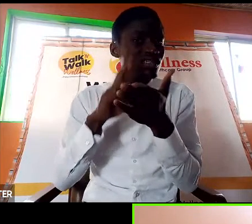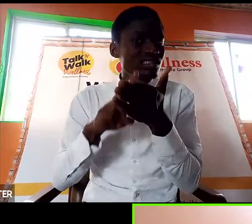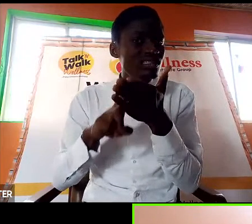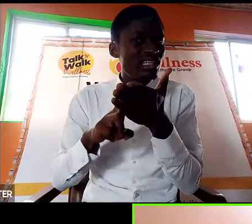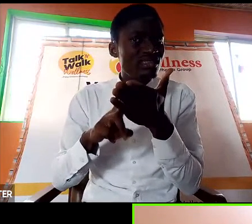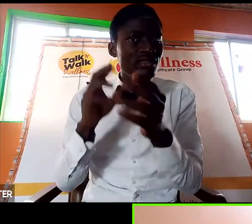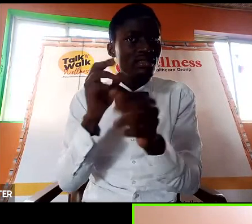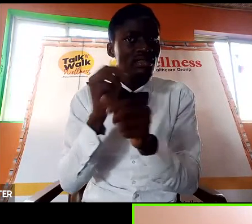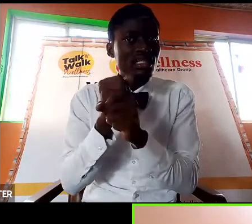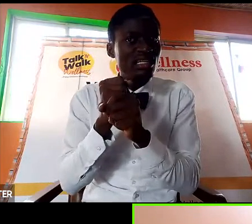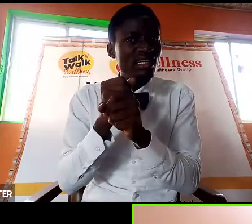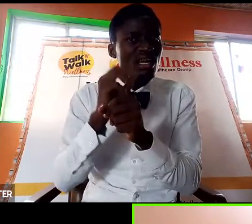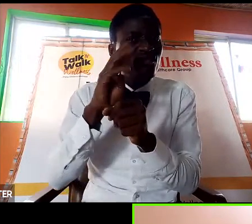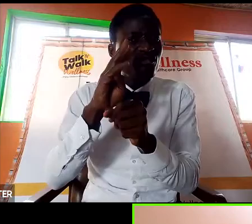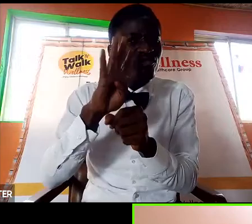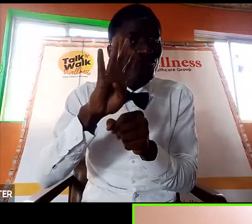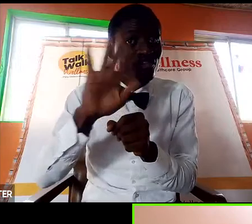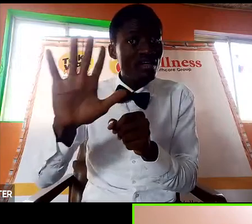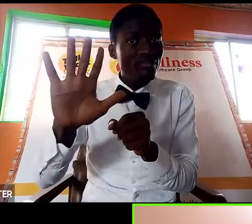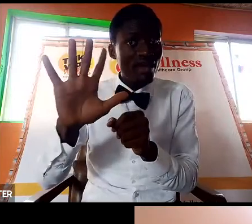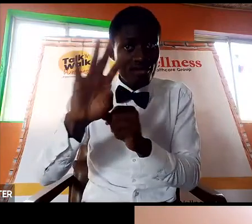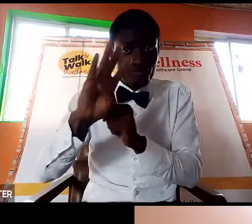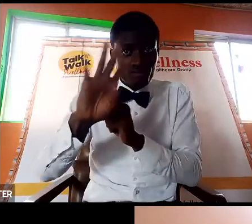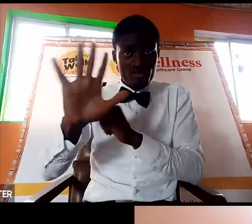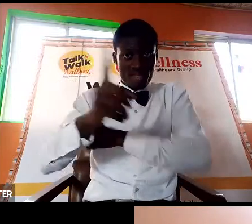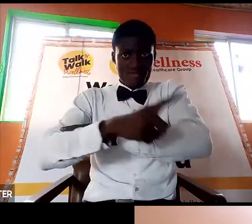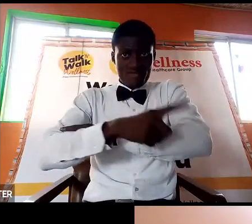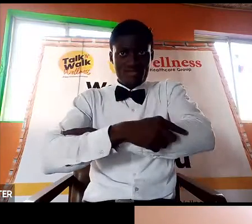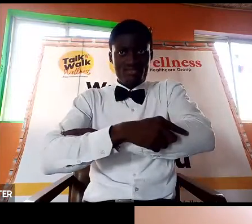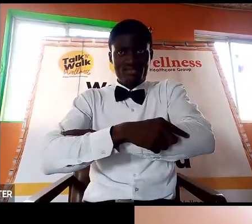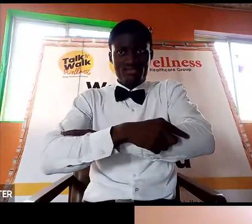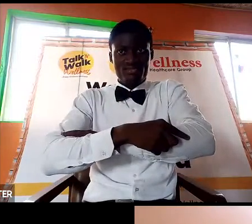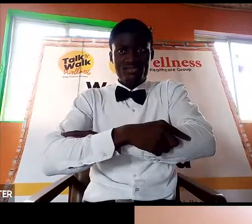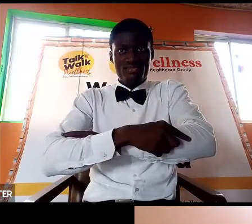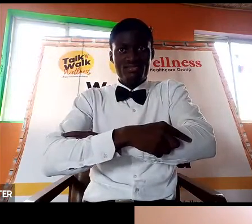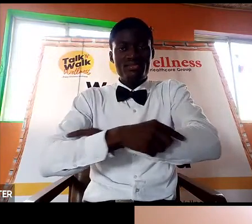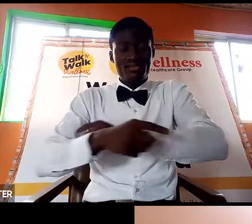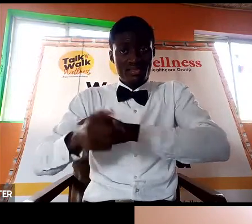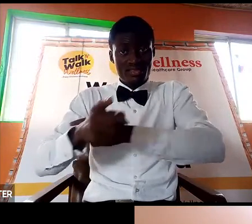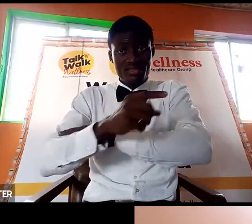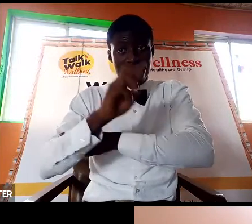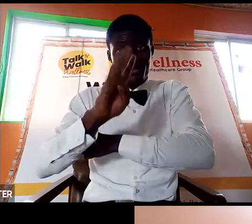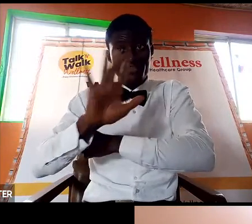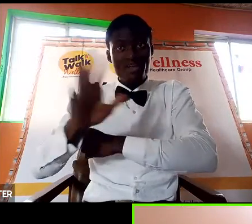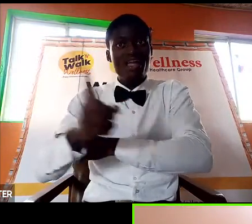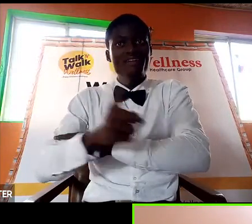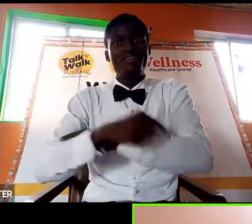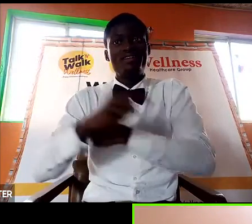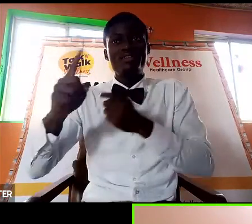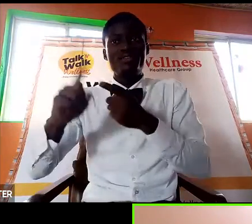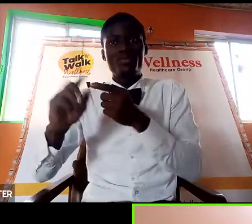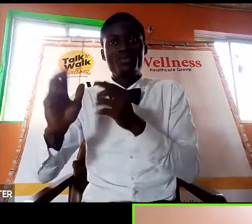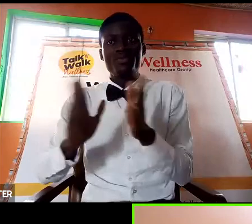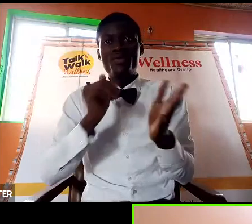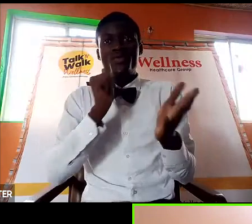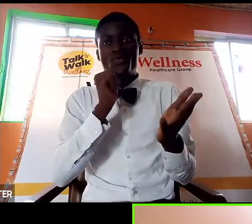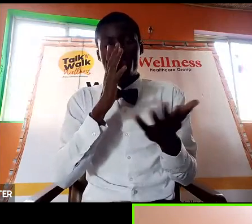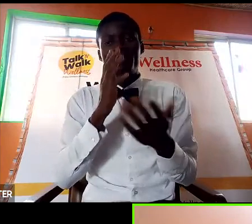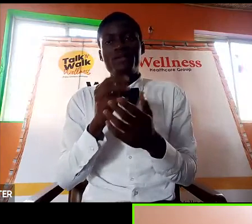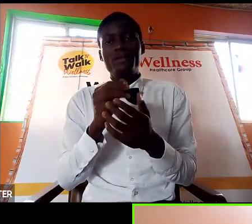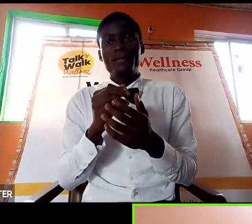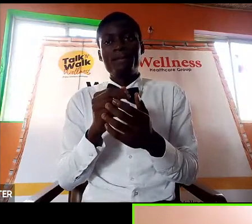prepare a woman for penetration. Wow. Tell an average African man to take 55 minutes